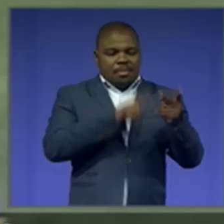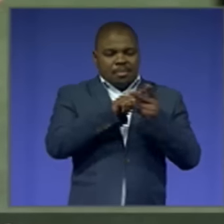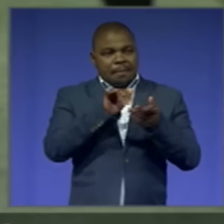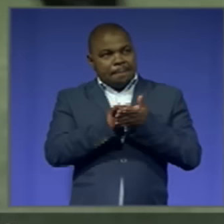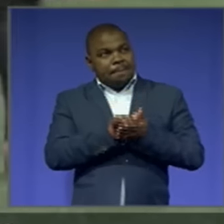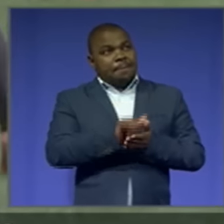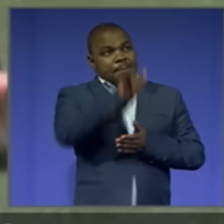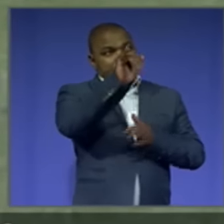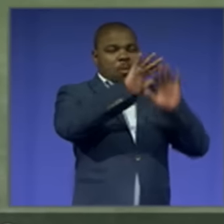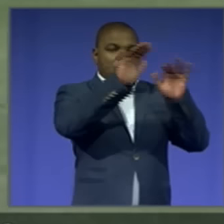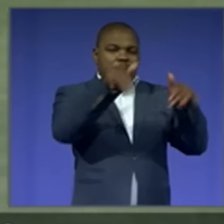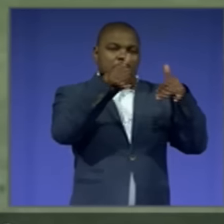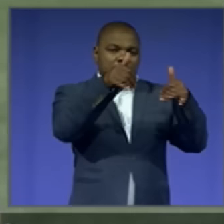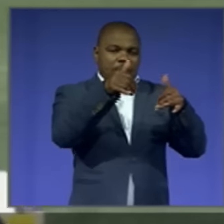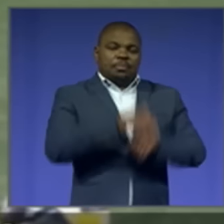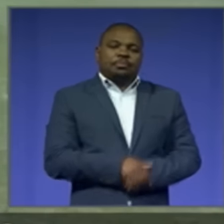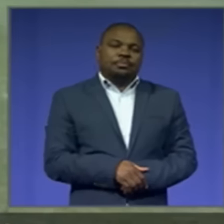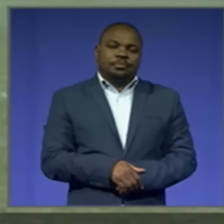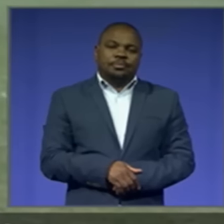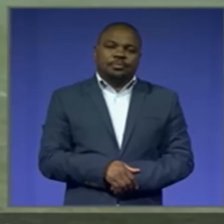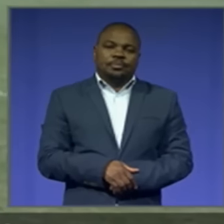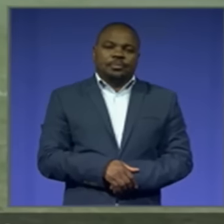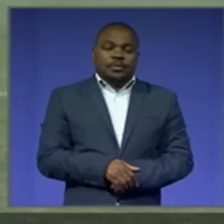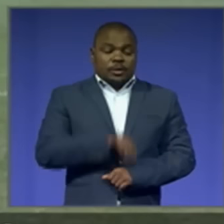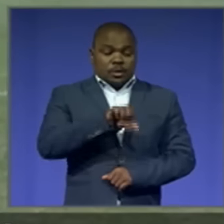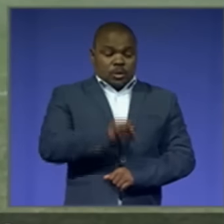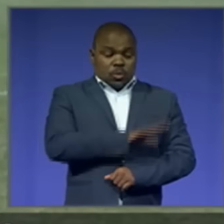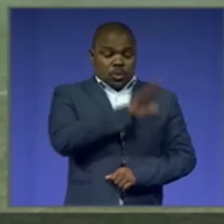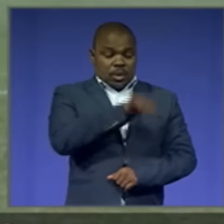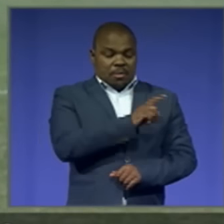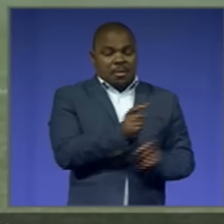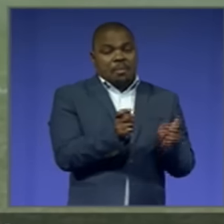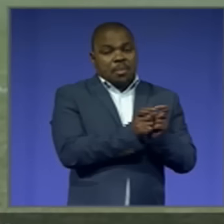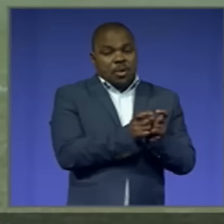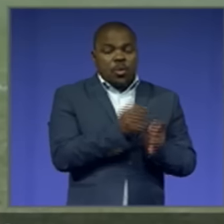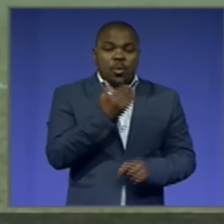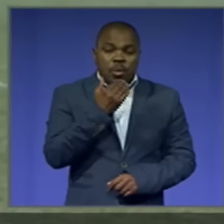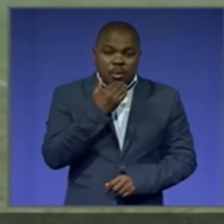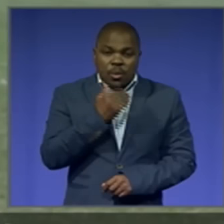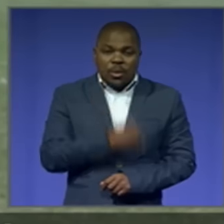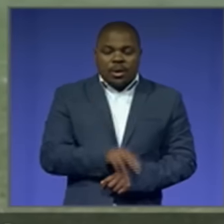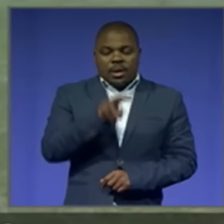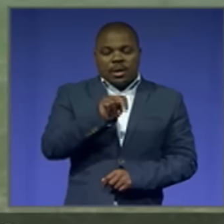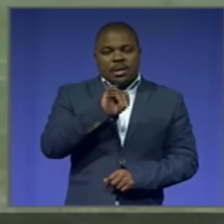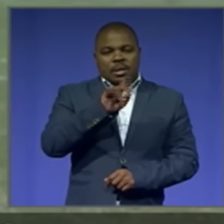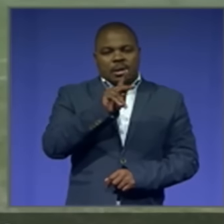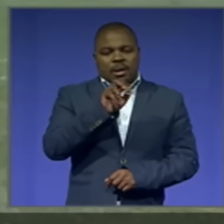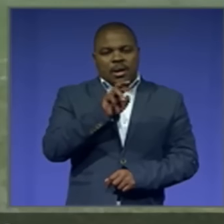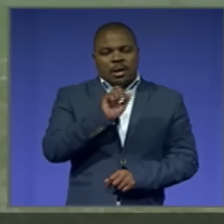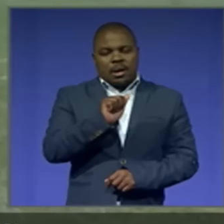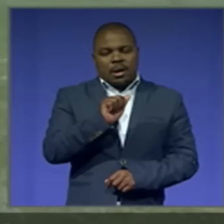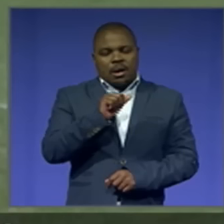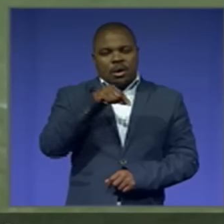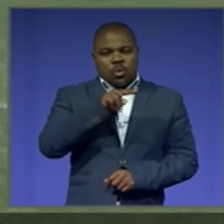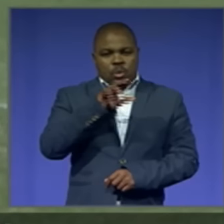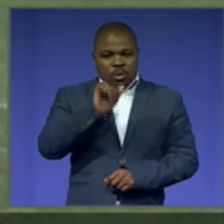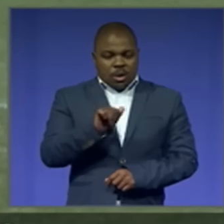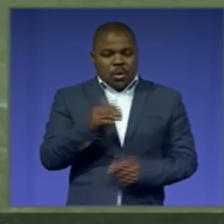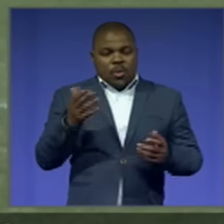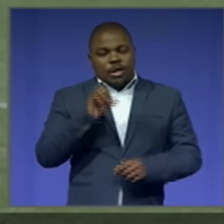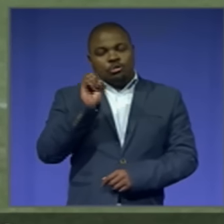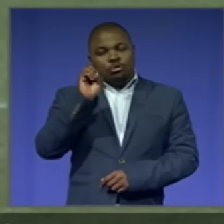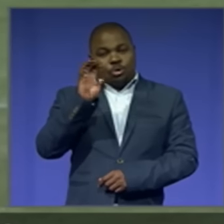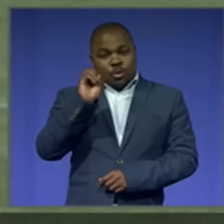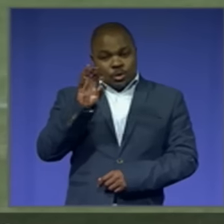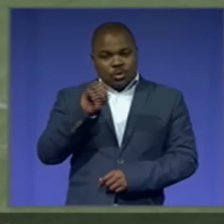tema dipapading tša sebjana sa lefatshe. Afrika Borwa e tlo raloka kgahlanong le Nicaragua ka Soweto pele